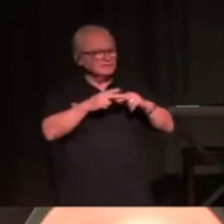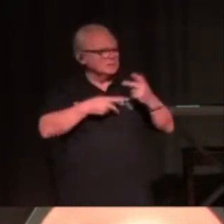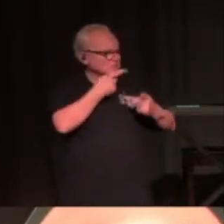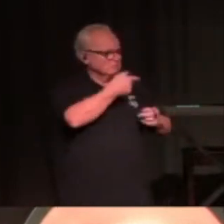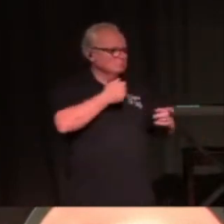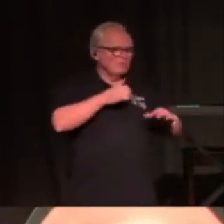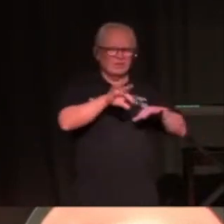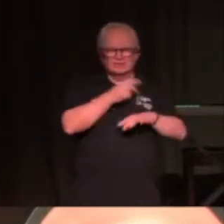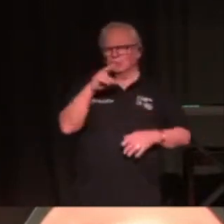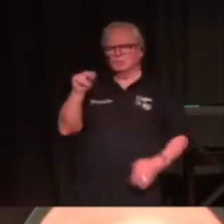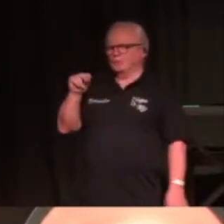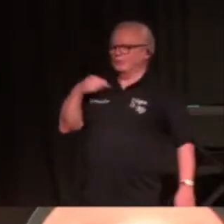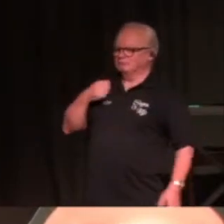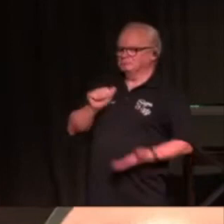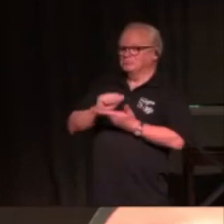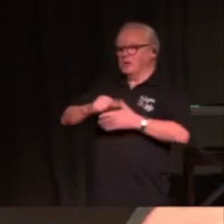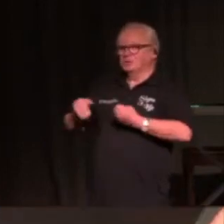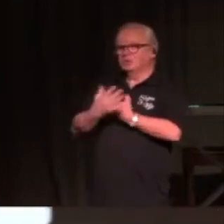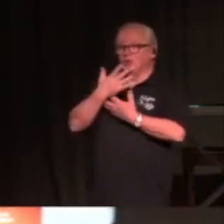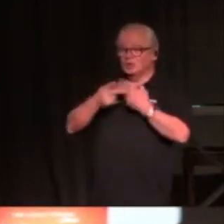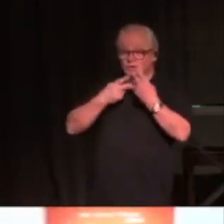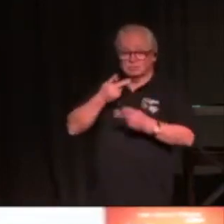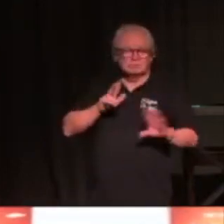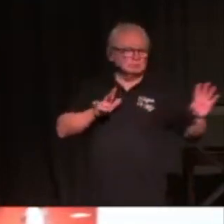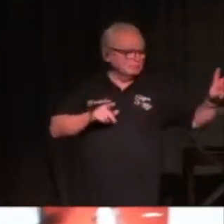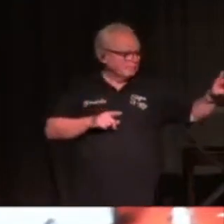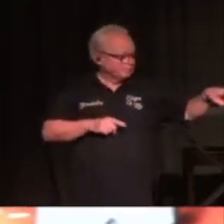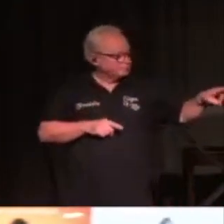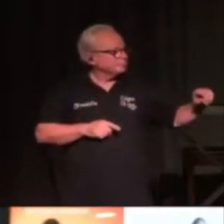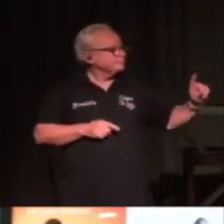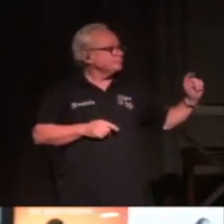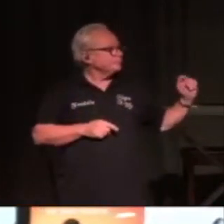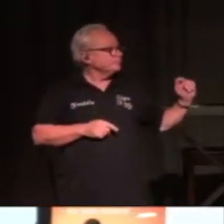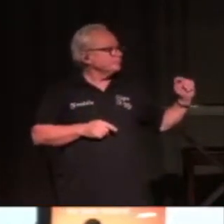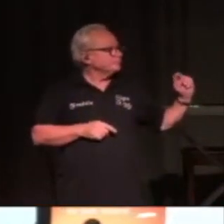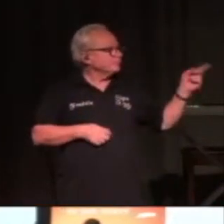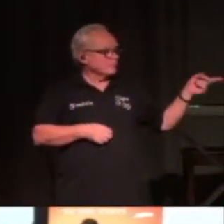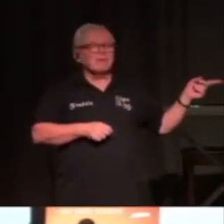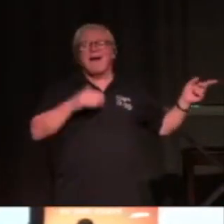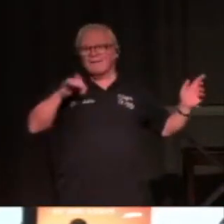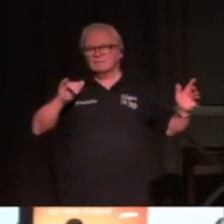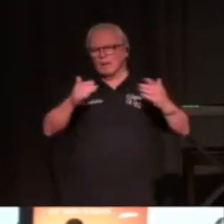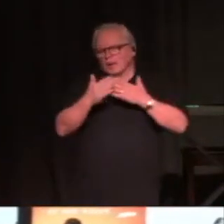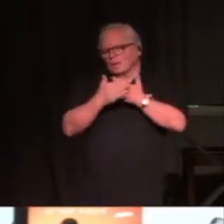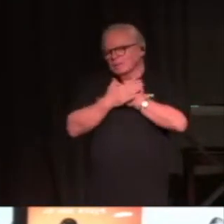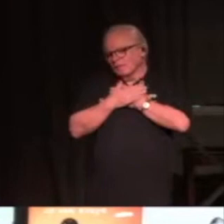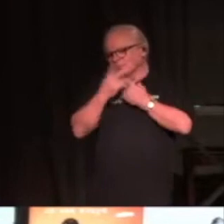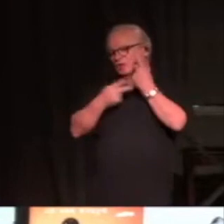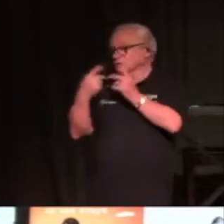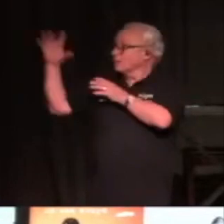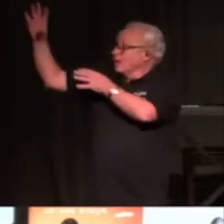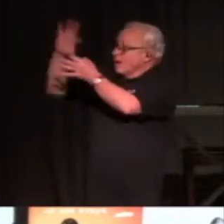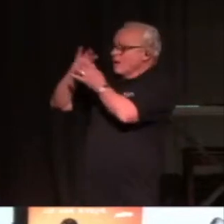going, no. And it's so, yeah, look, we've done love songs together that touched